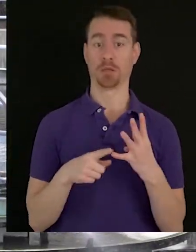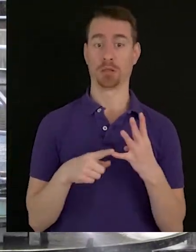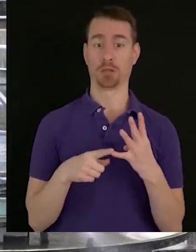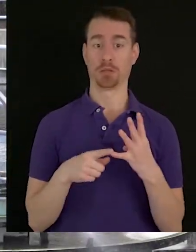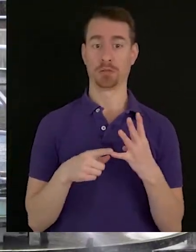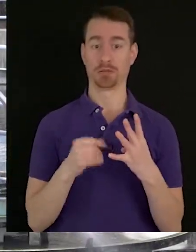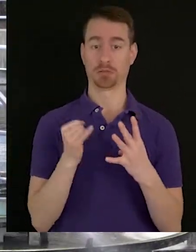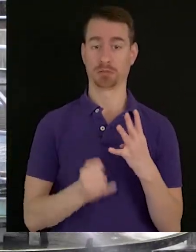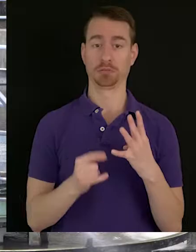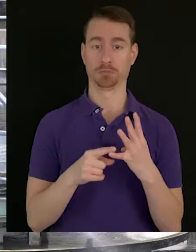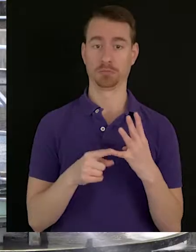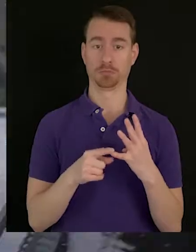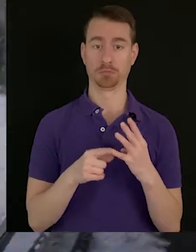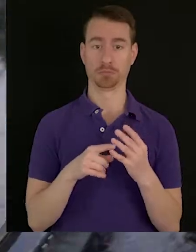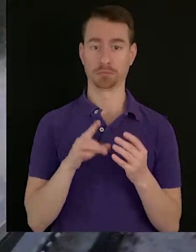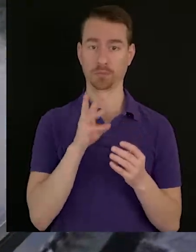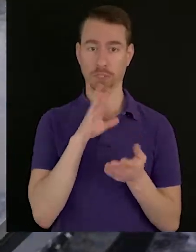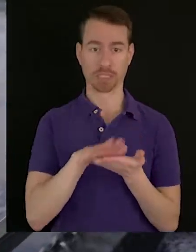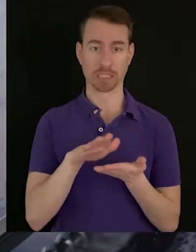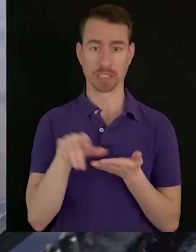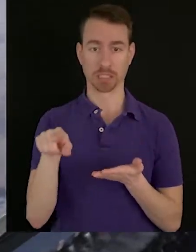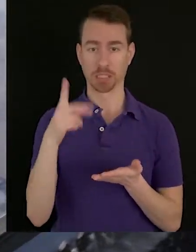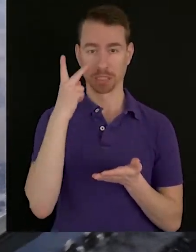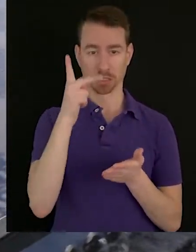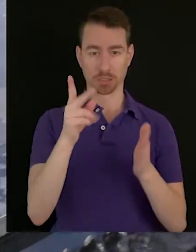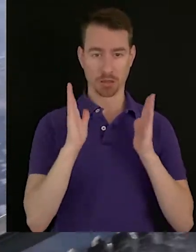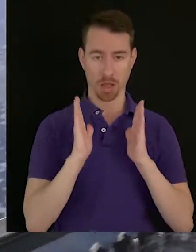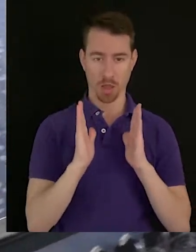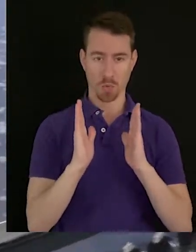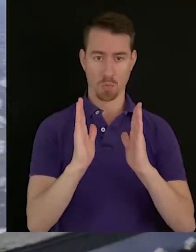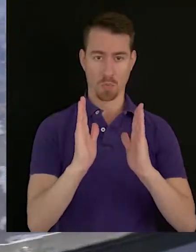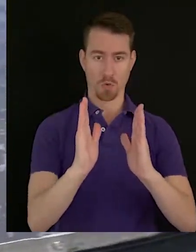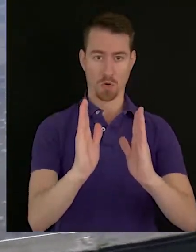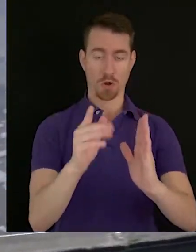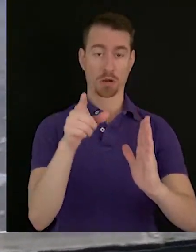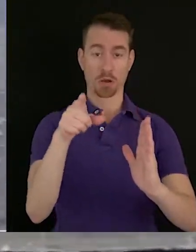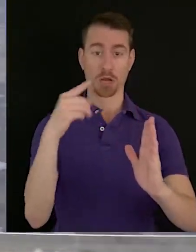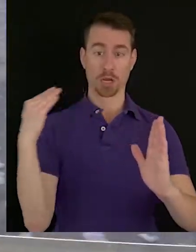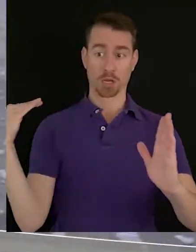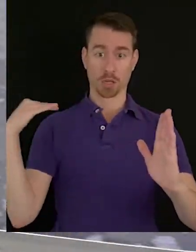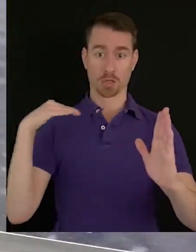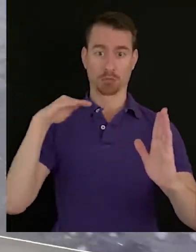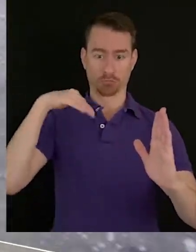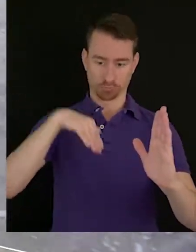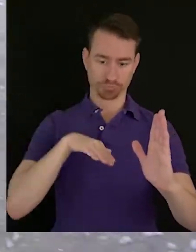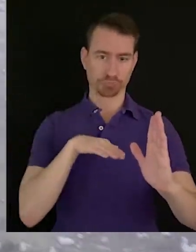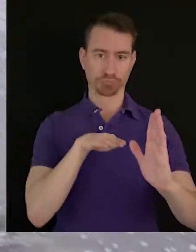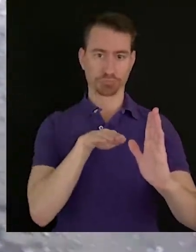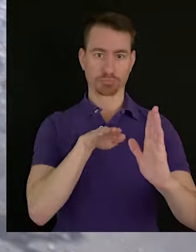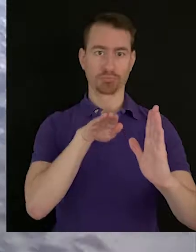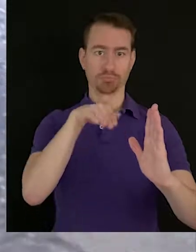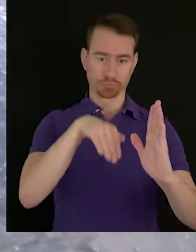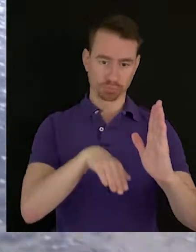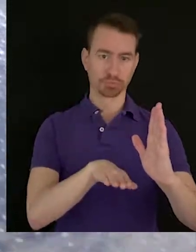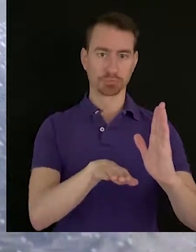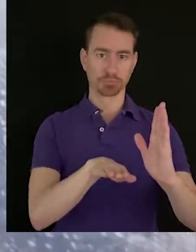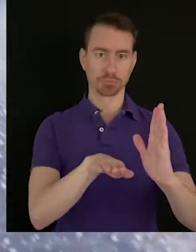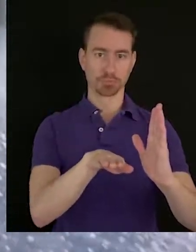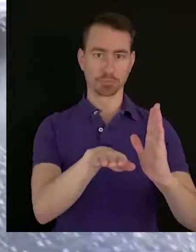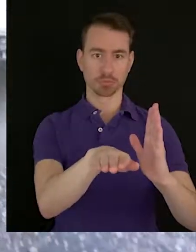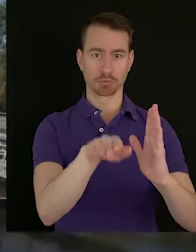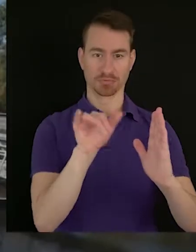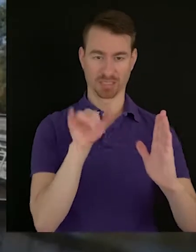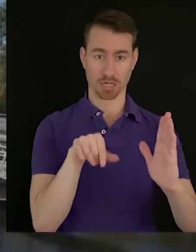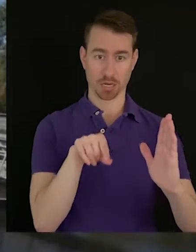of organic material and microbes form. You can see that happening in the outer ring. The clumps settle to the bottom